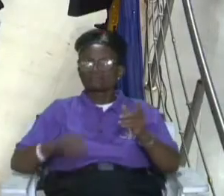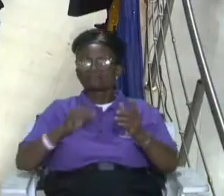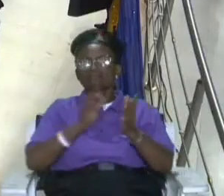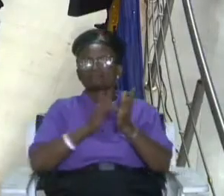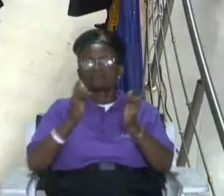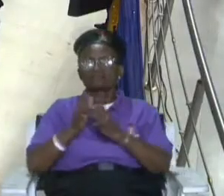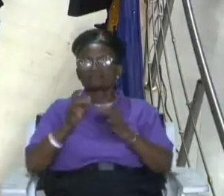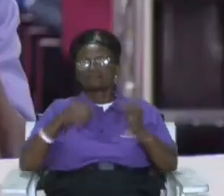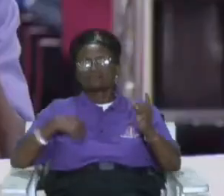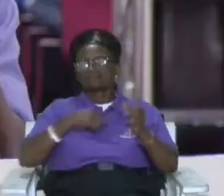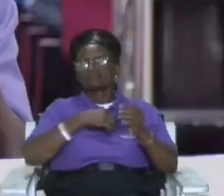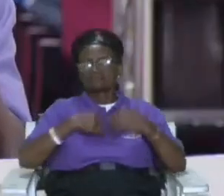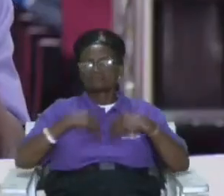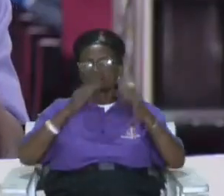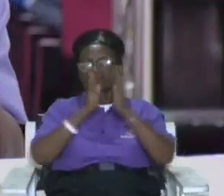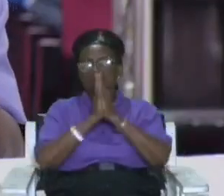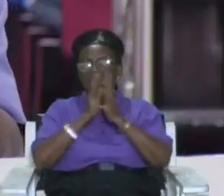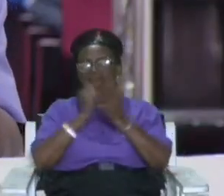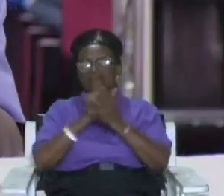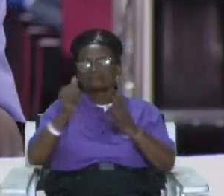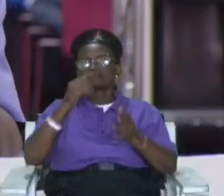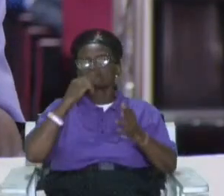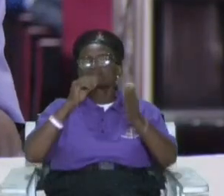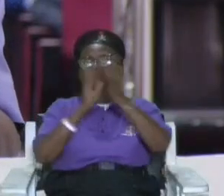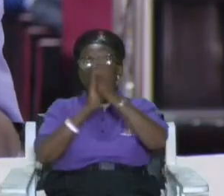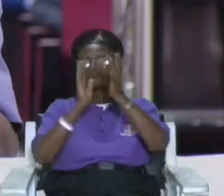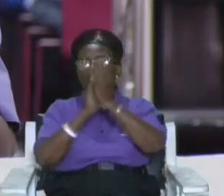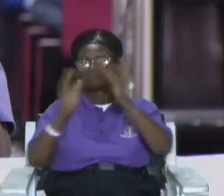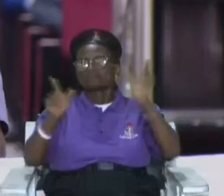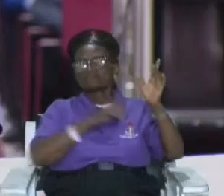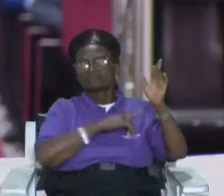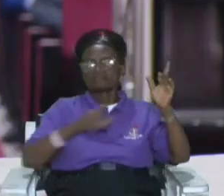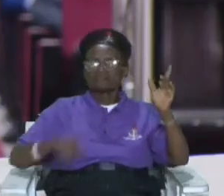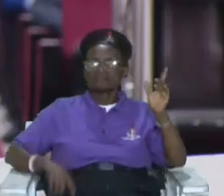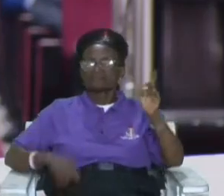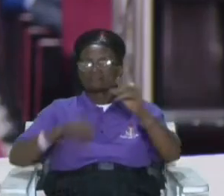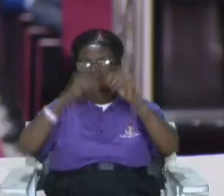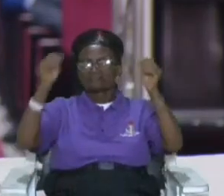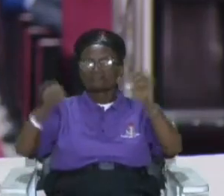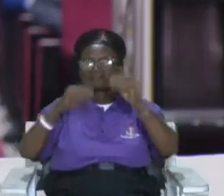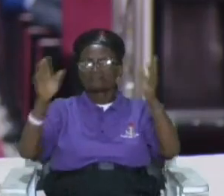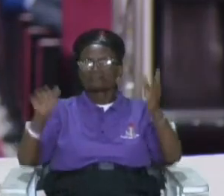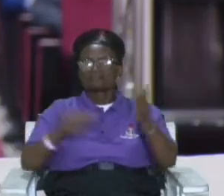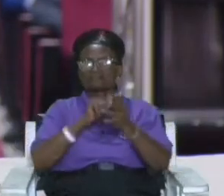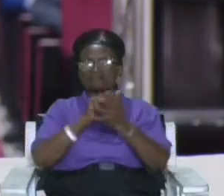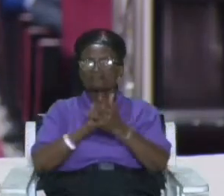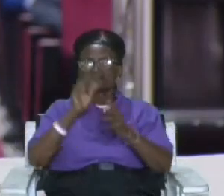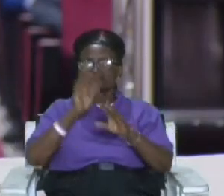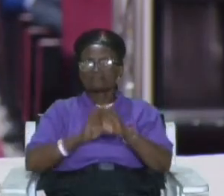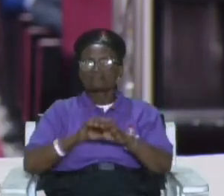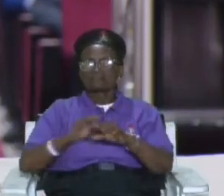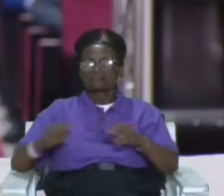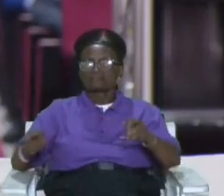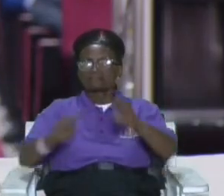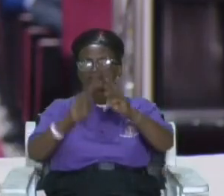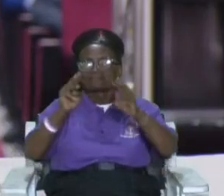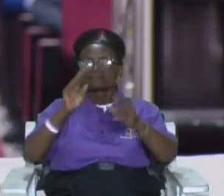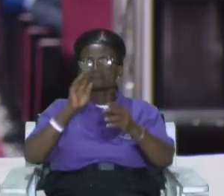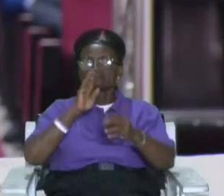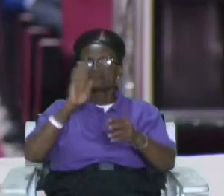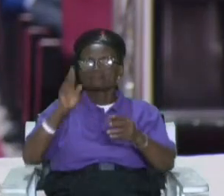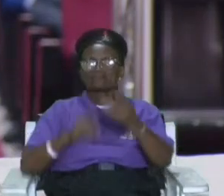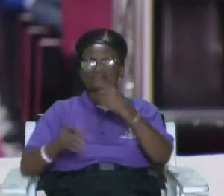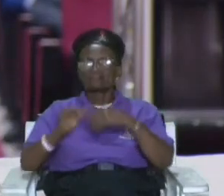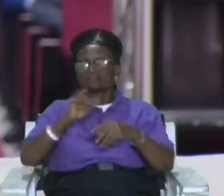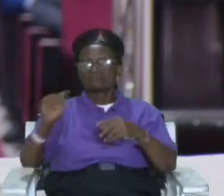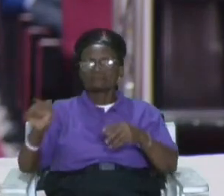Amen. Amen. Praise the Lord. Those of you who are still on the way, keep coming. You are not